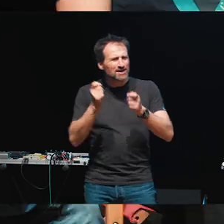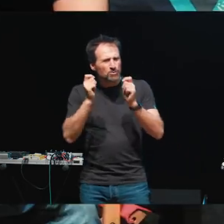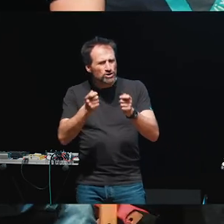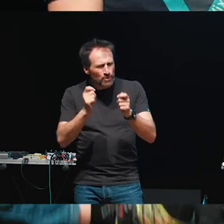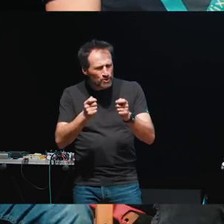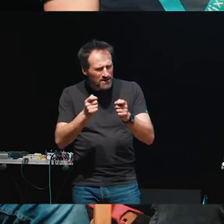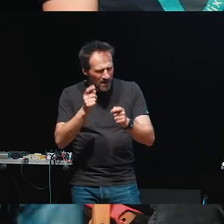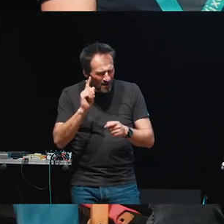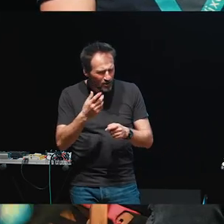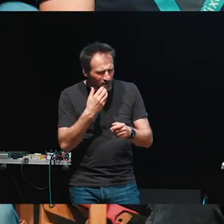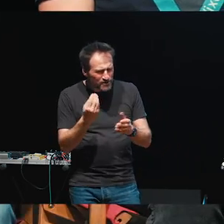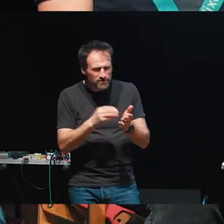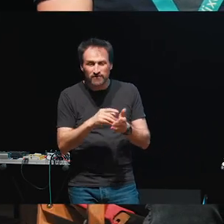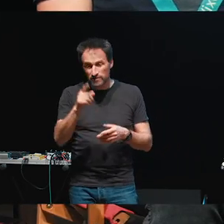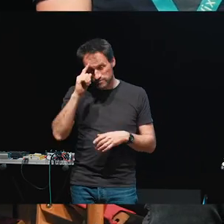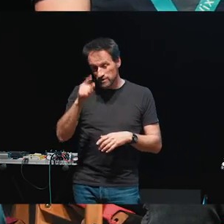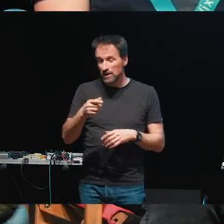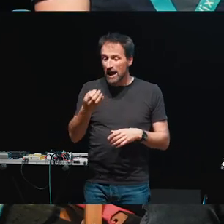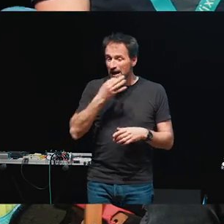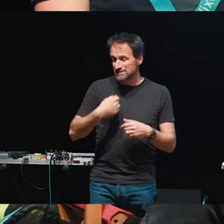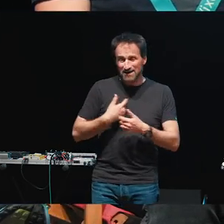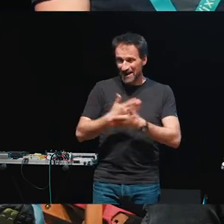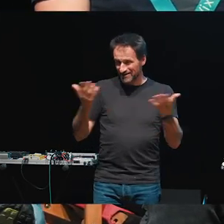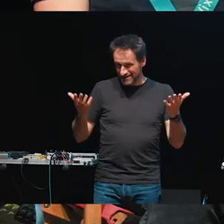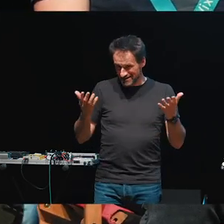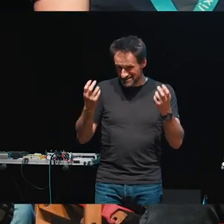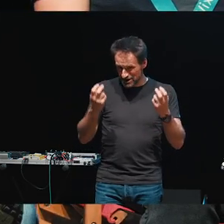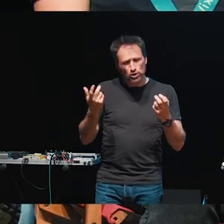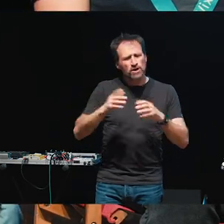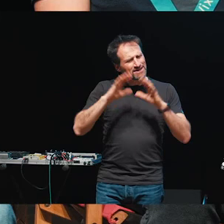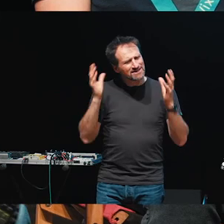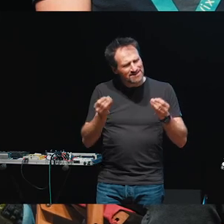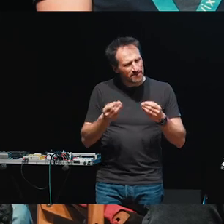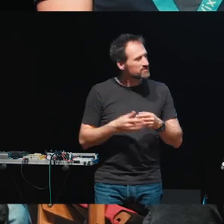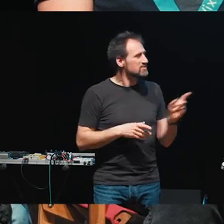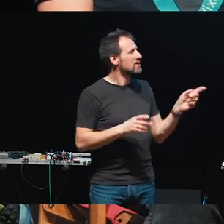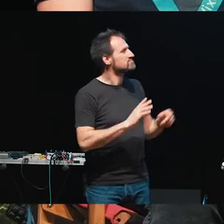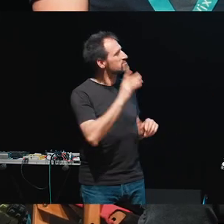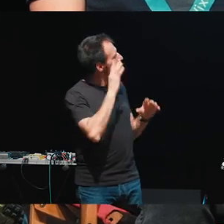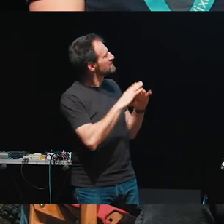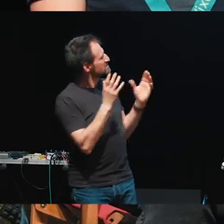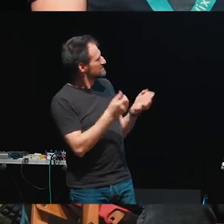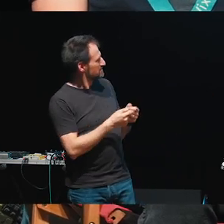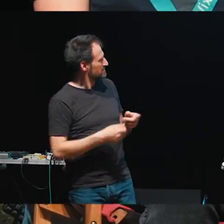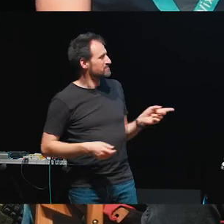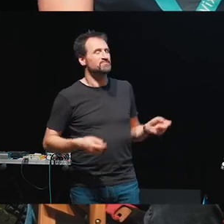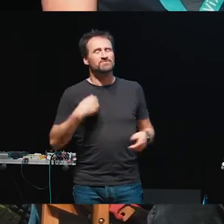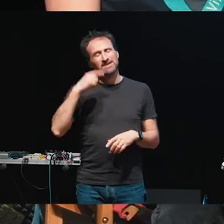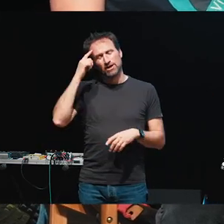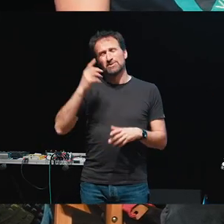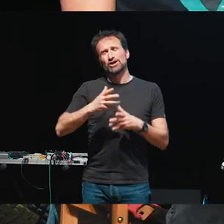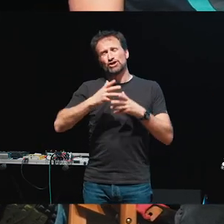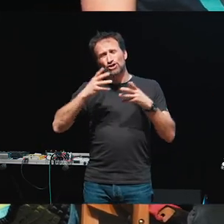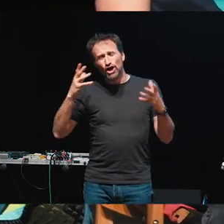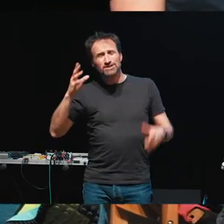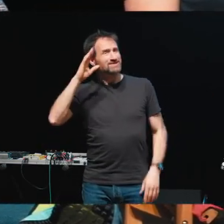session you're asking specifically. No, general. Anything. The import await, maybe. So I think the biggest insight at it's a DeepTrack